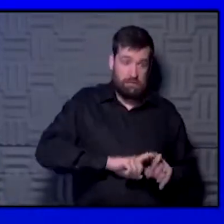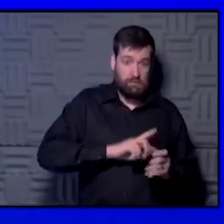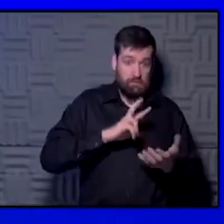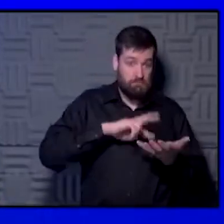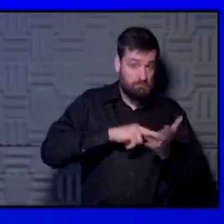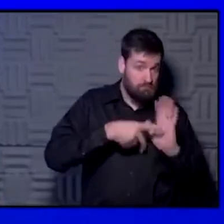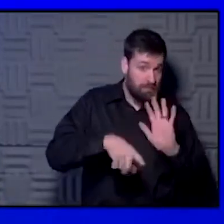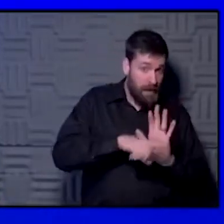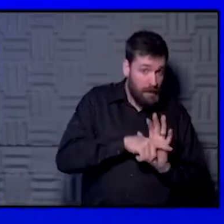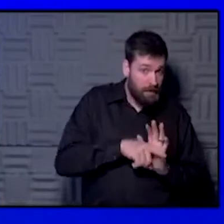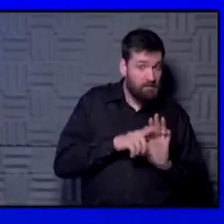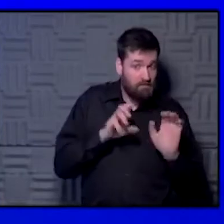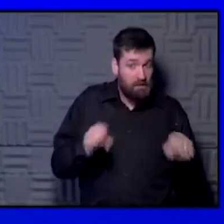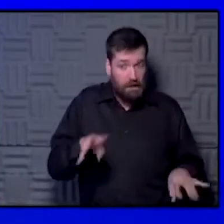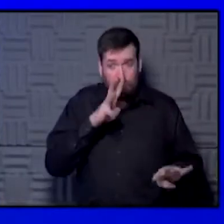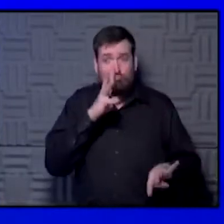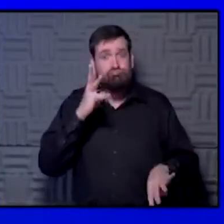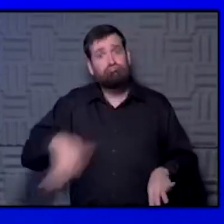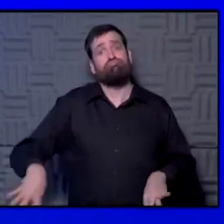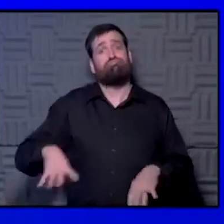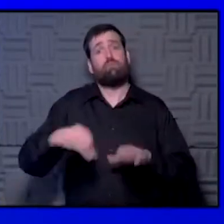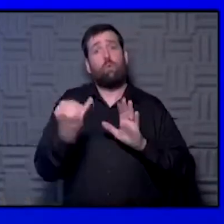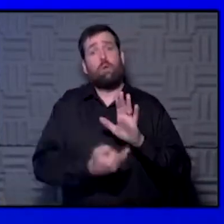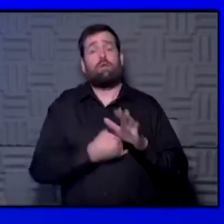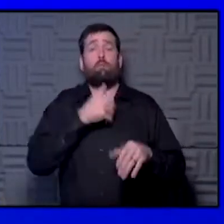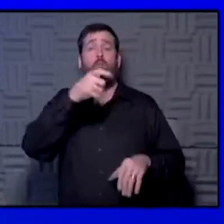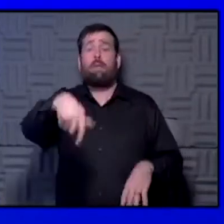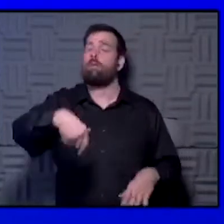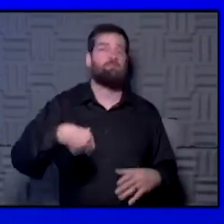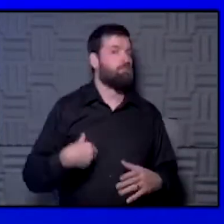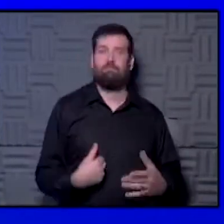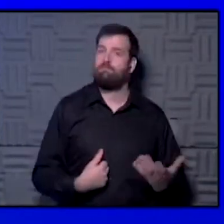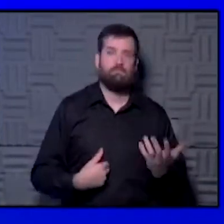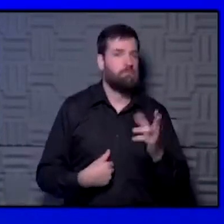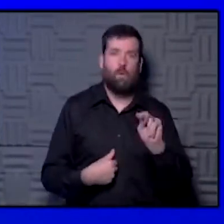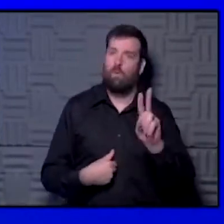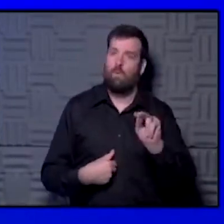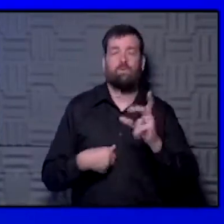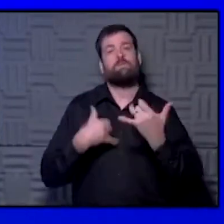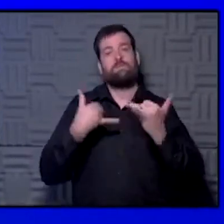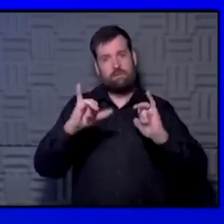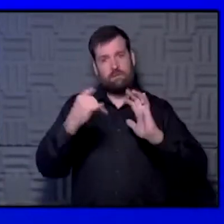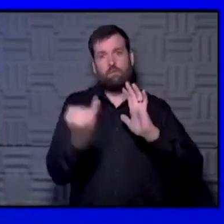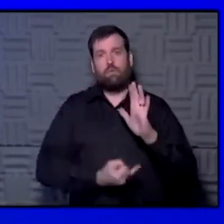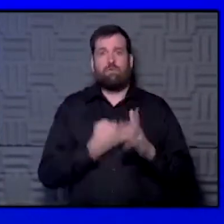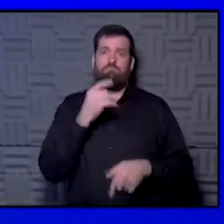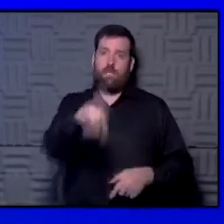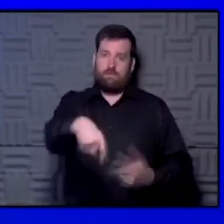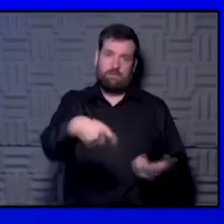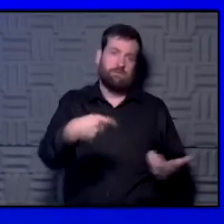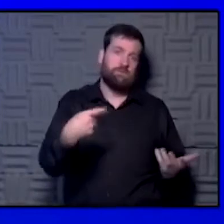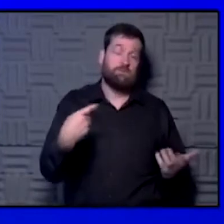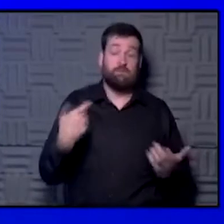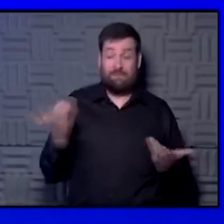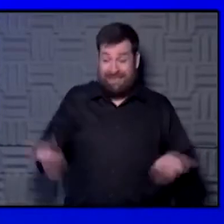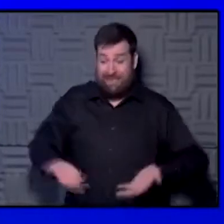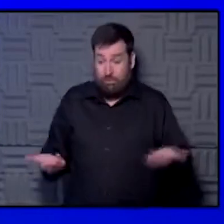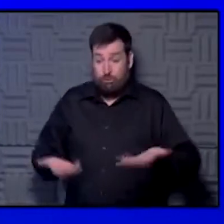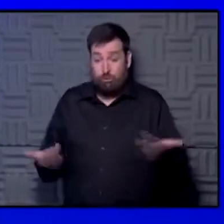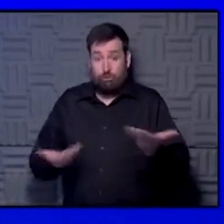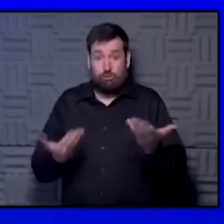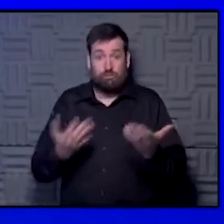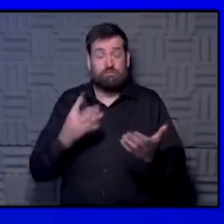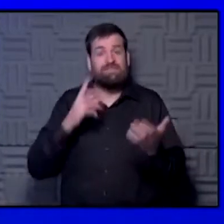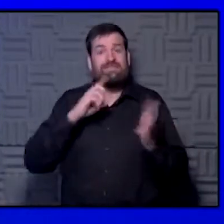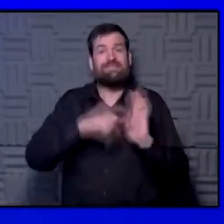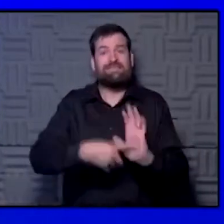mean you can negate the 14-day quarantine. We have had people here who developed symptoms at